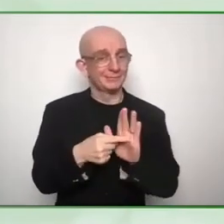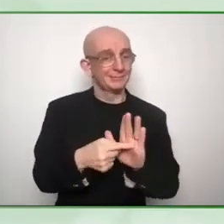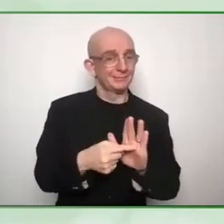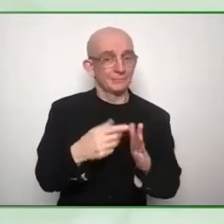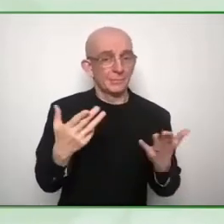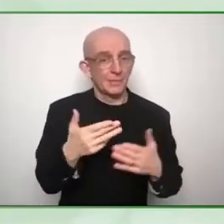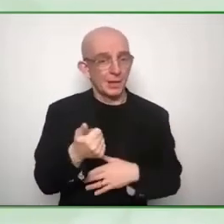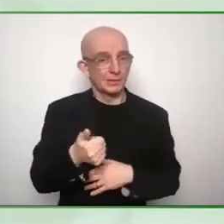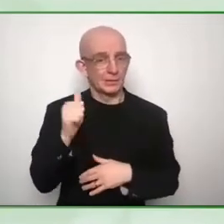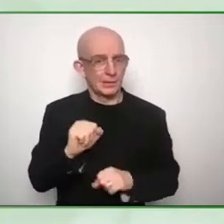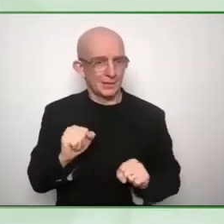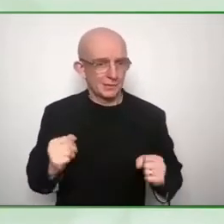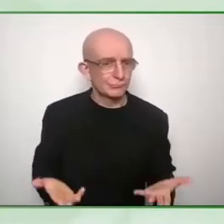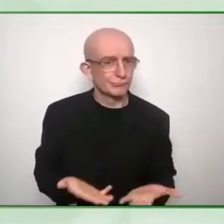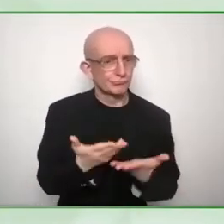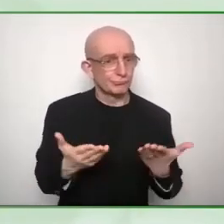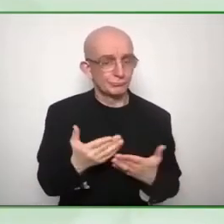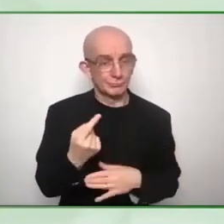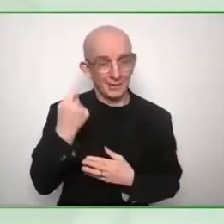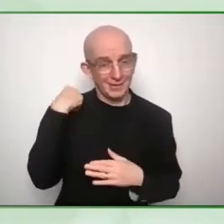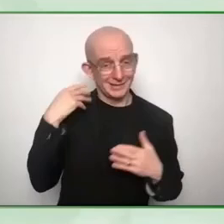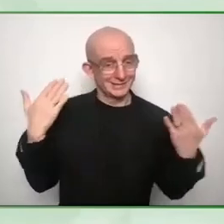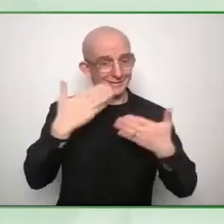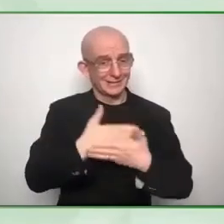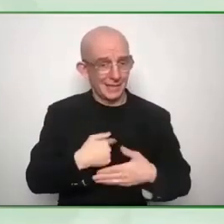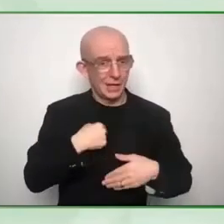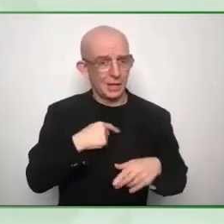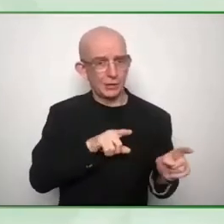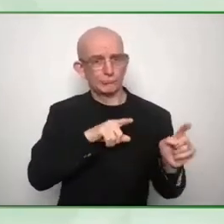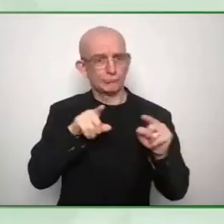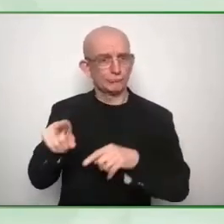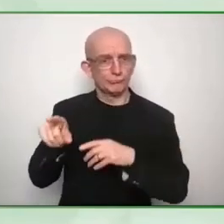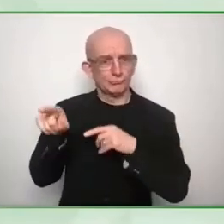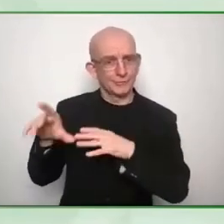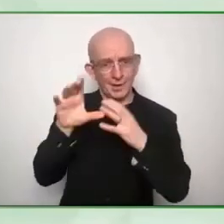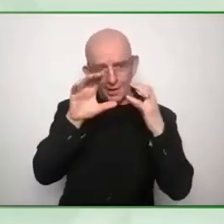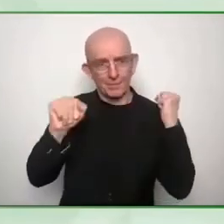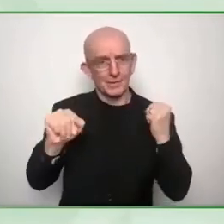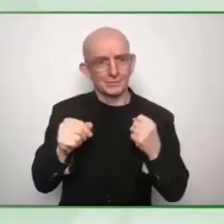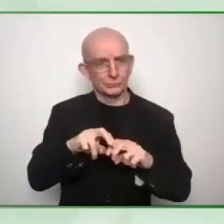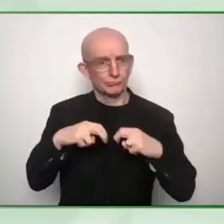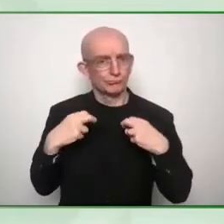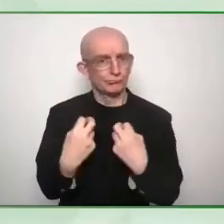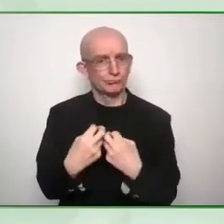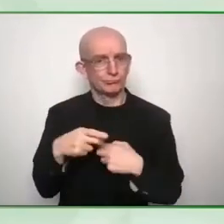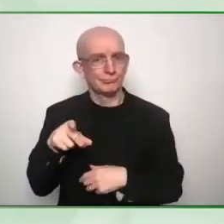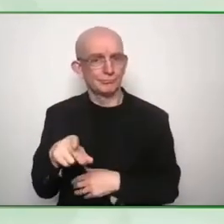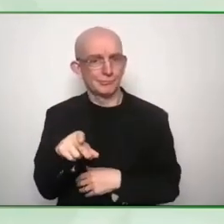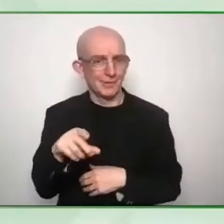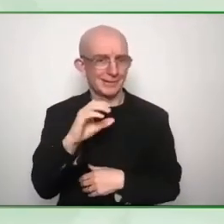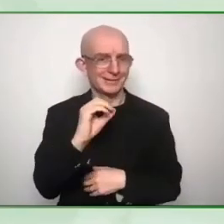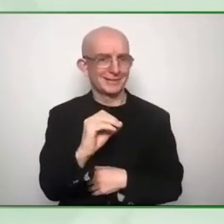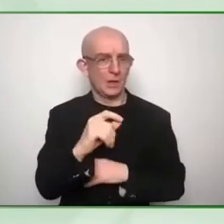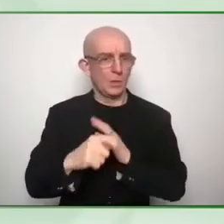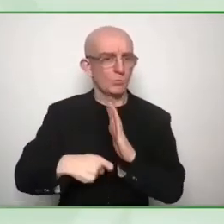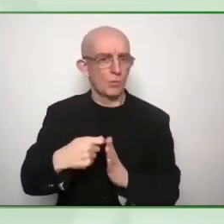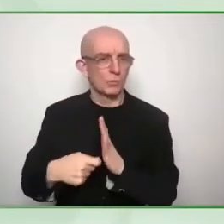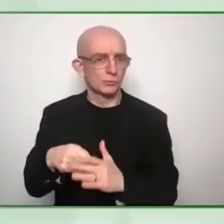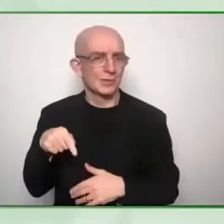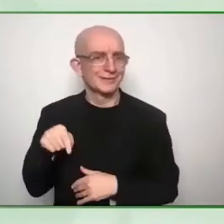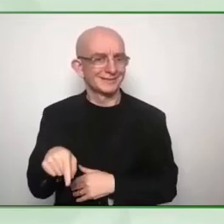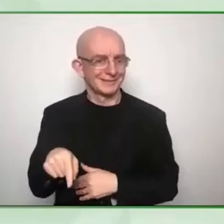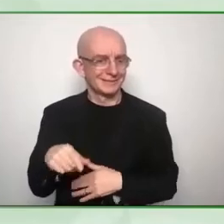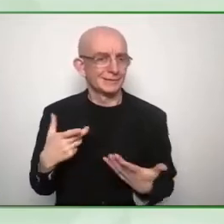in Austria, and had the opportunity to talk about how can we work to support you and your vision and mission and goals of